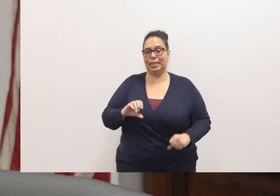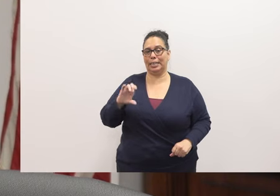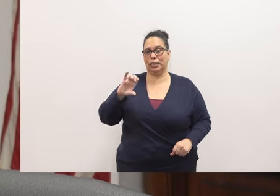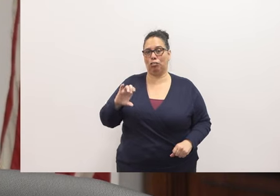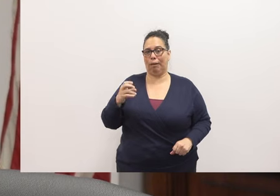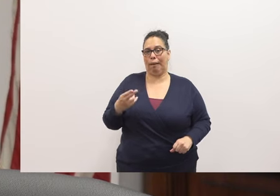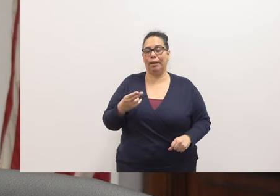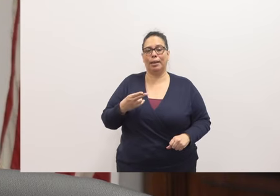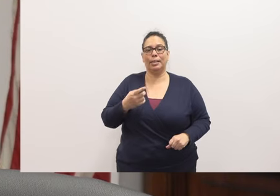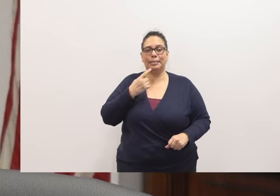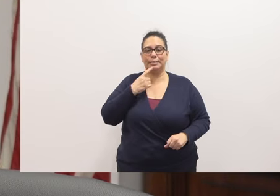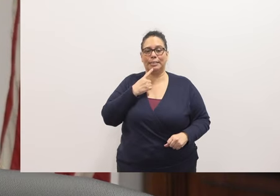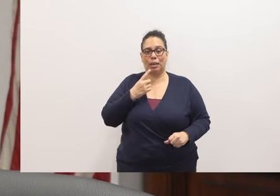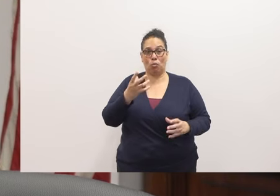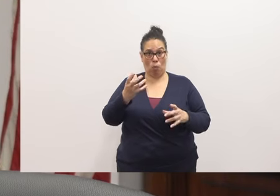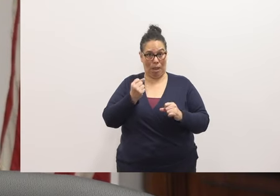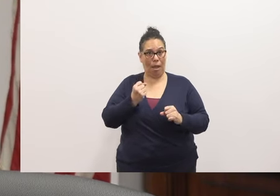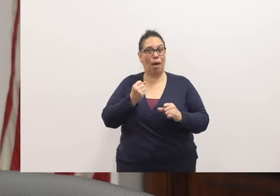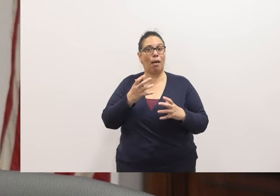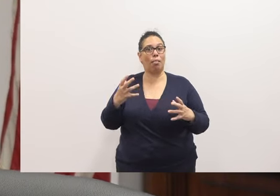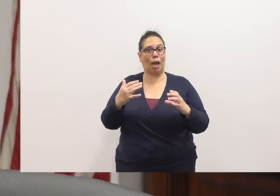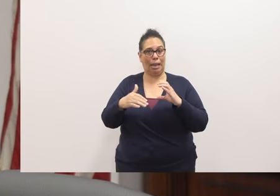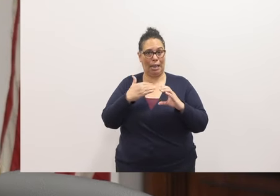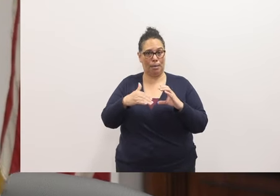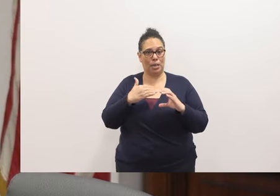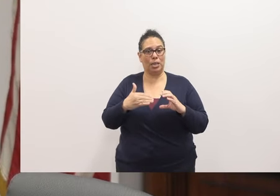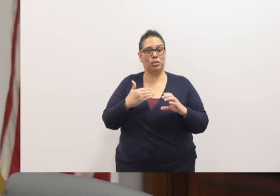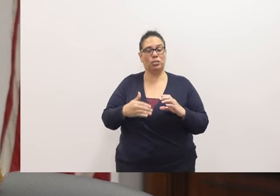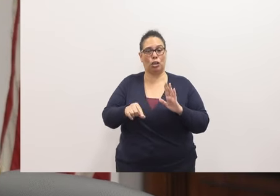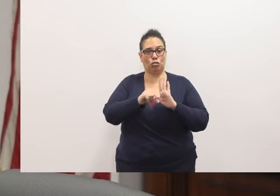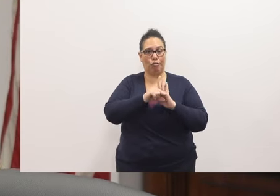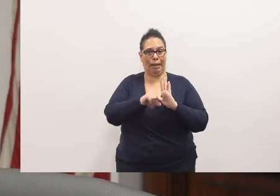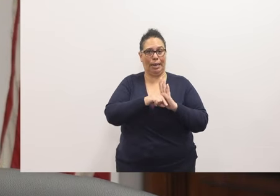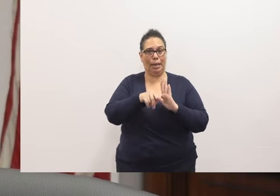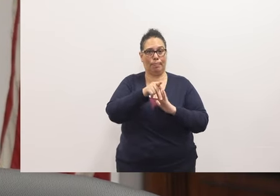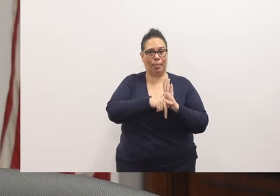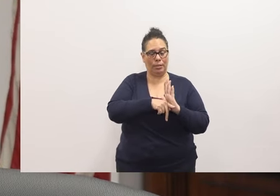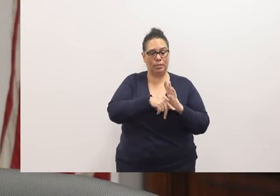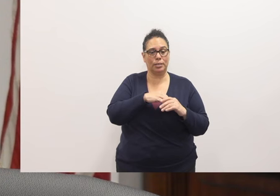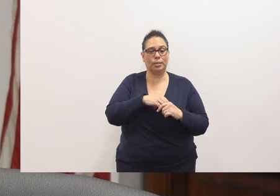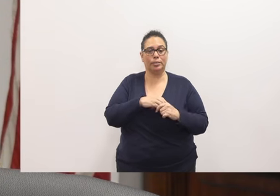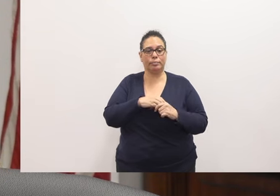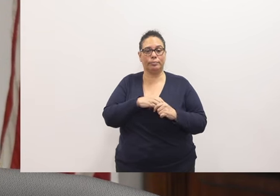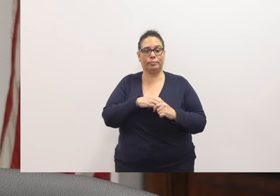referenced, we did get a lot of emails on our grading policy.